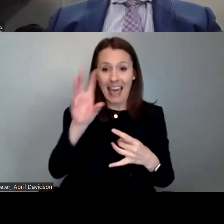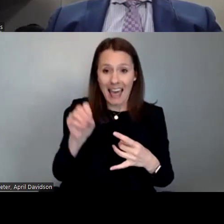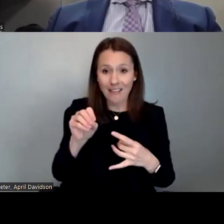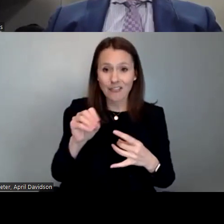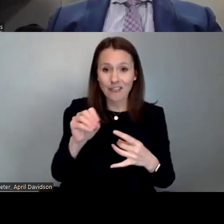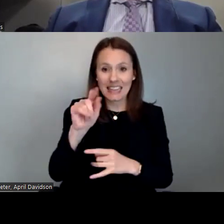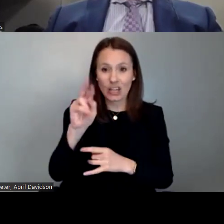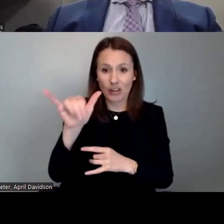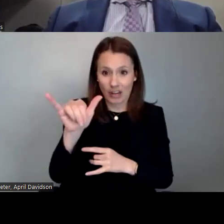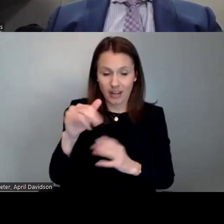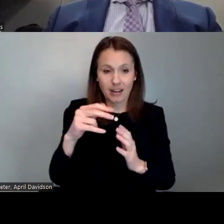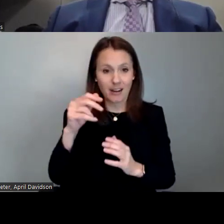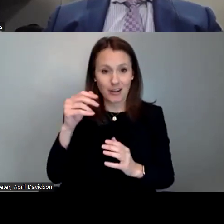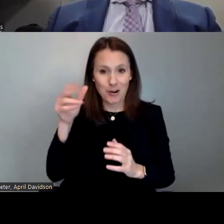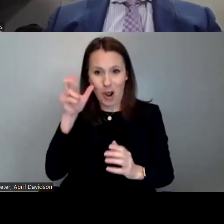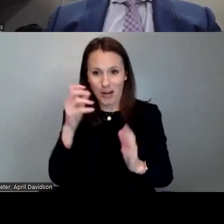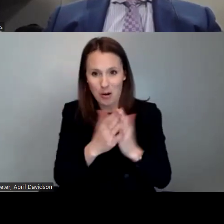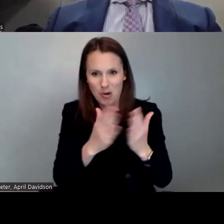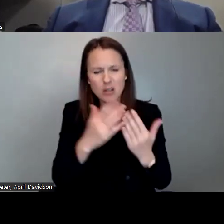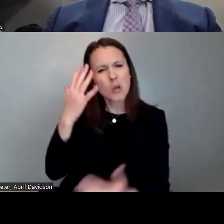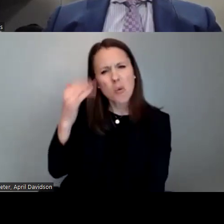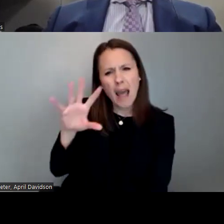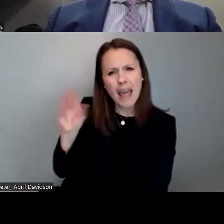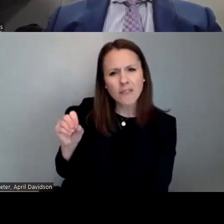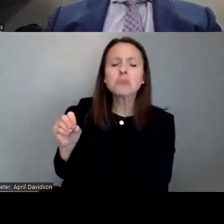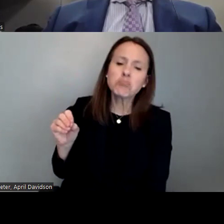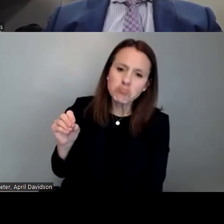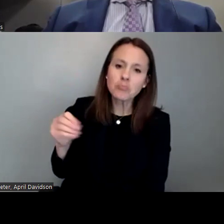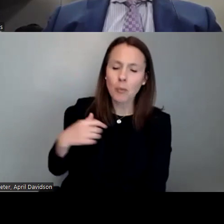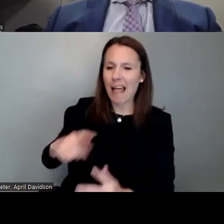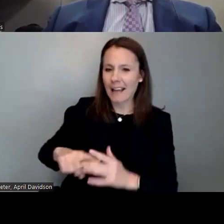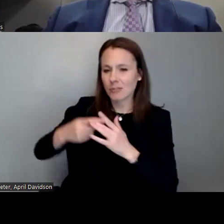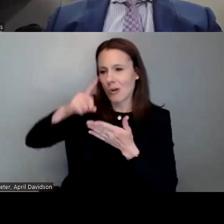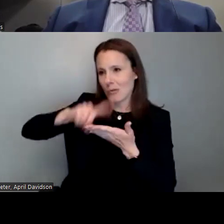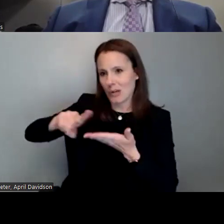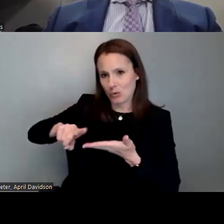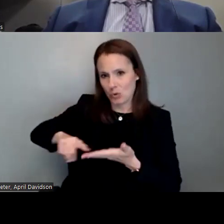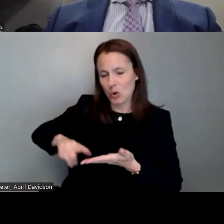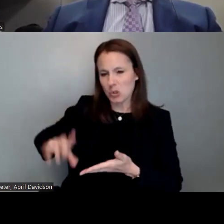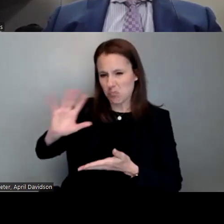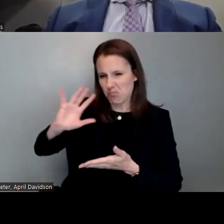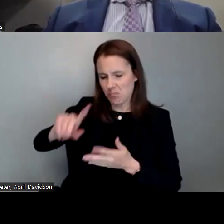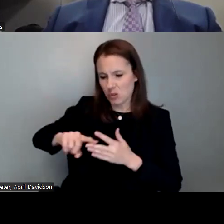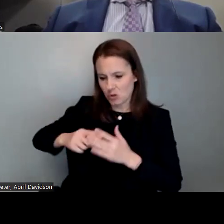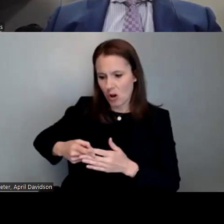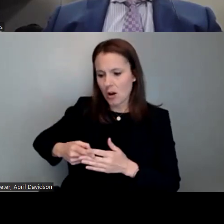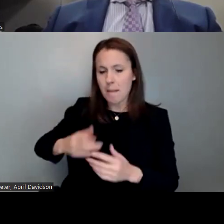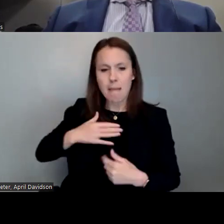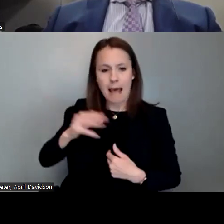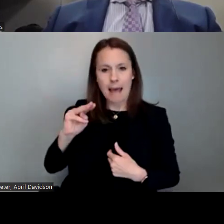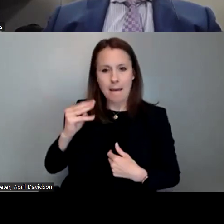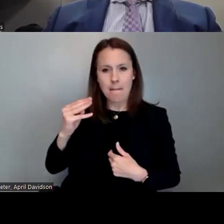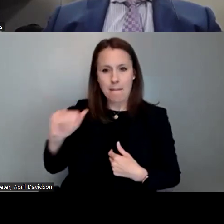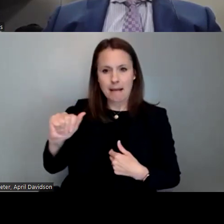audiobooks. Why African? So when I started to do this research initially in my MA,